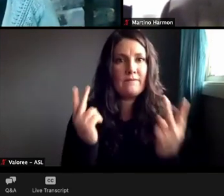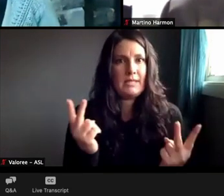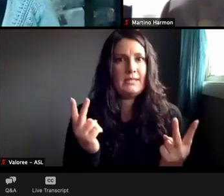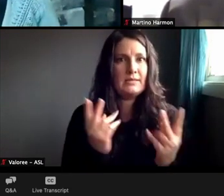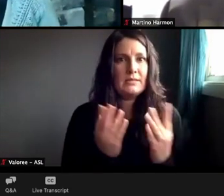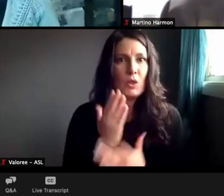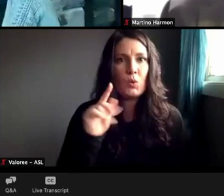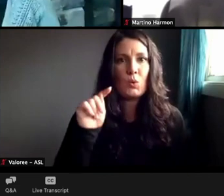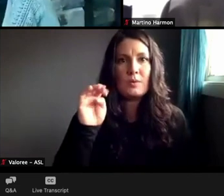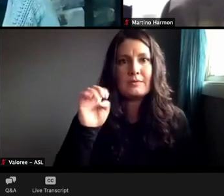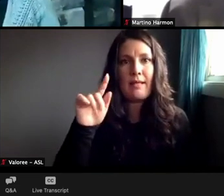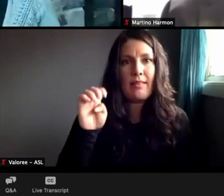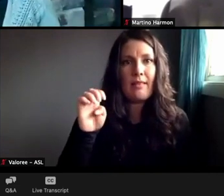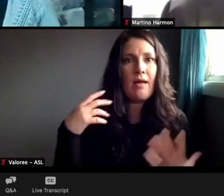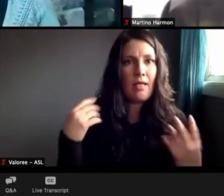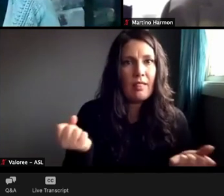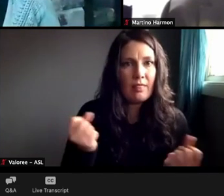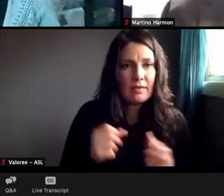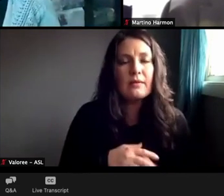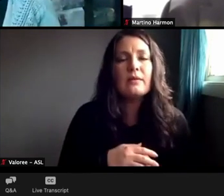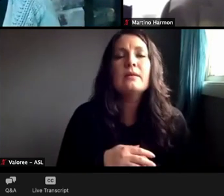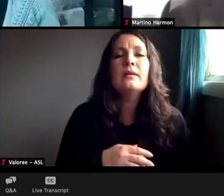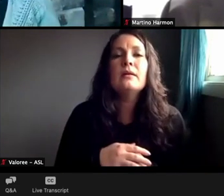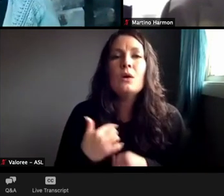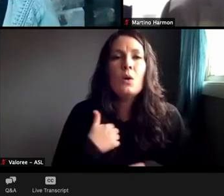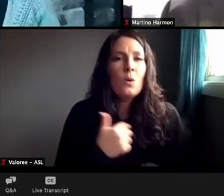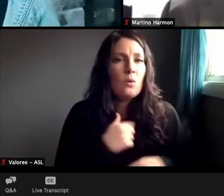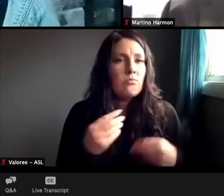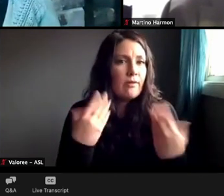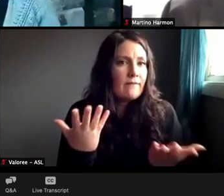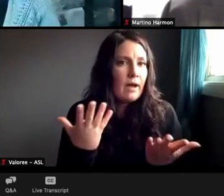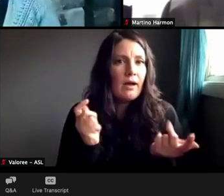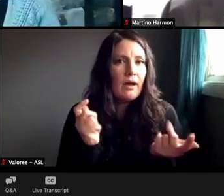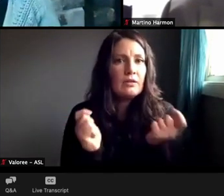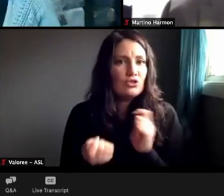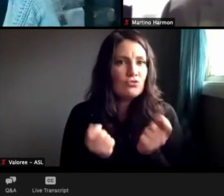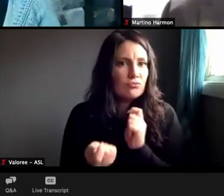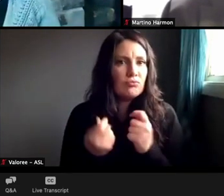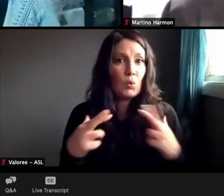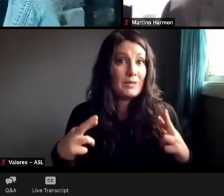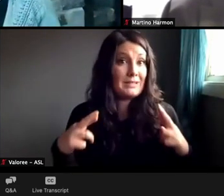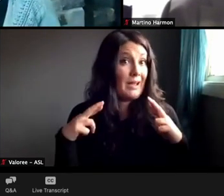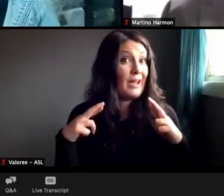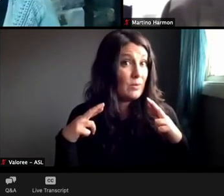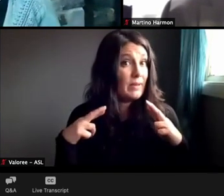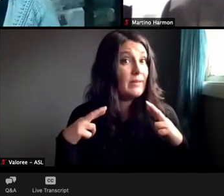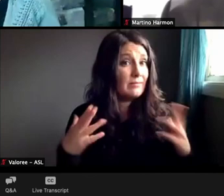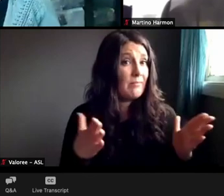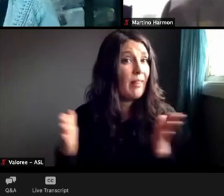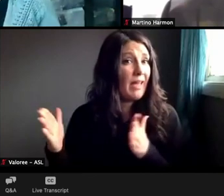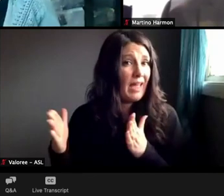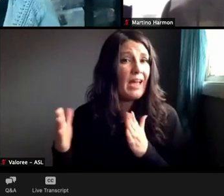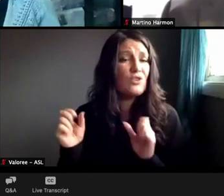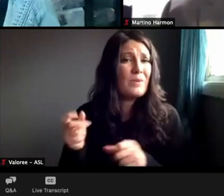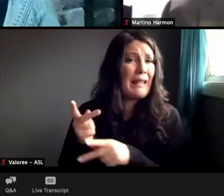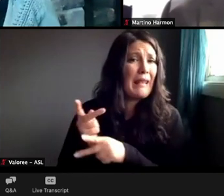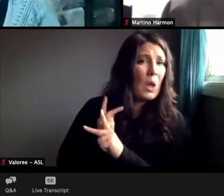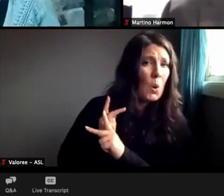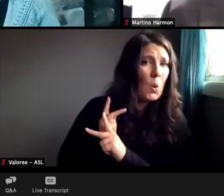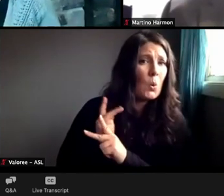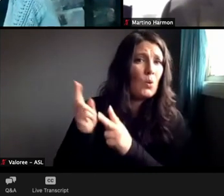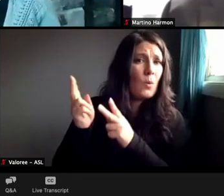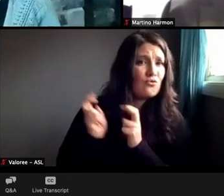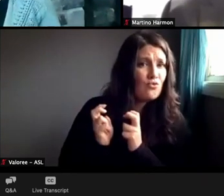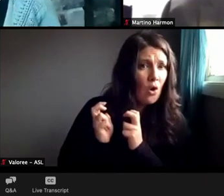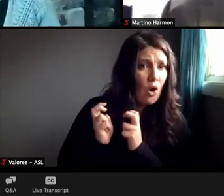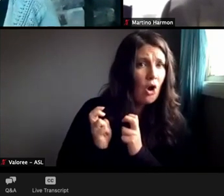telehealth. We have made provisions and adjustments to our retirement plan to allow for loans and withdrawals provisions